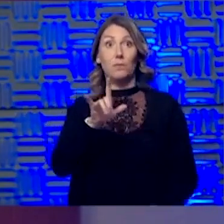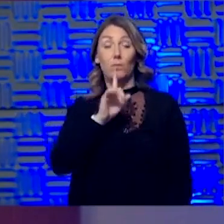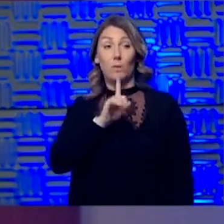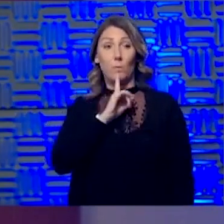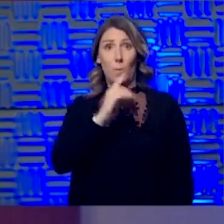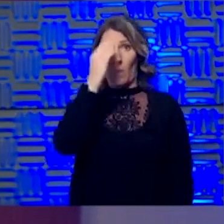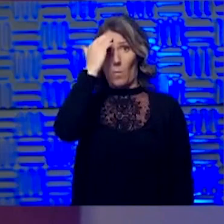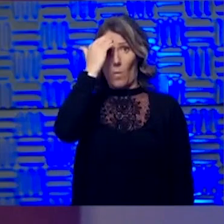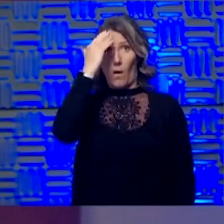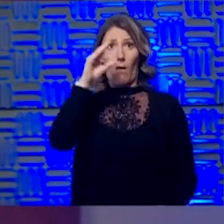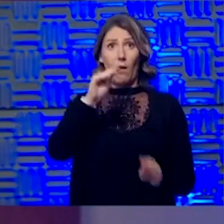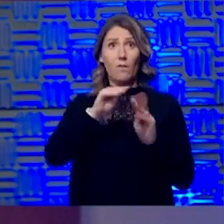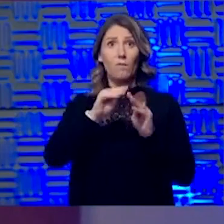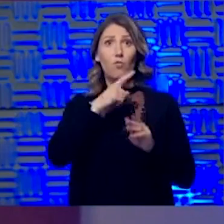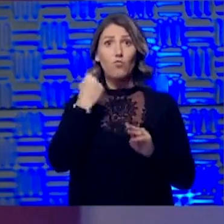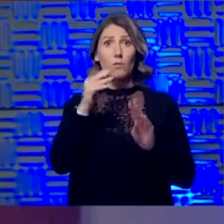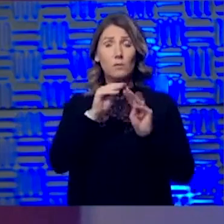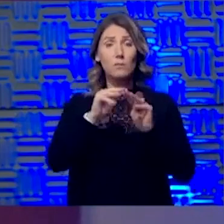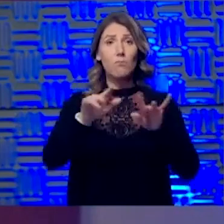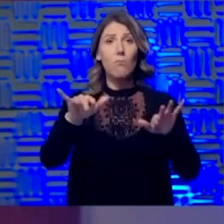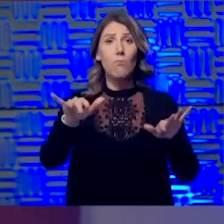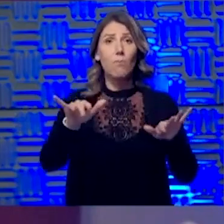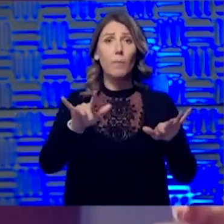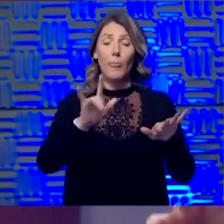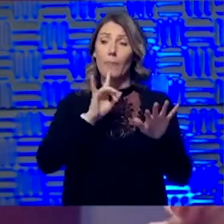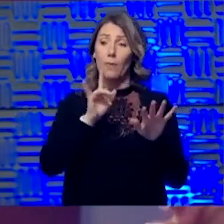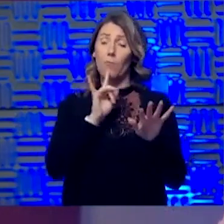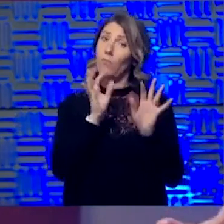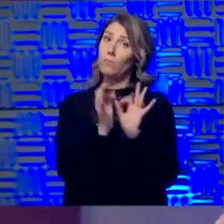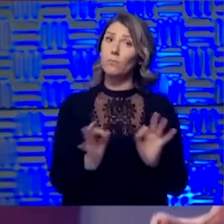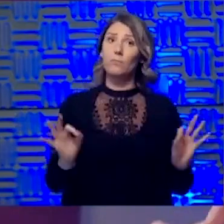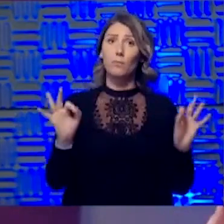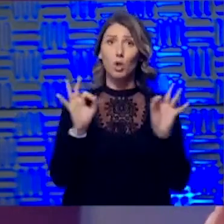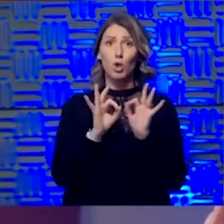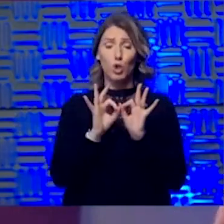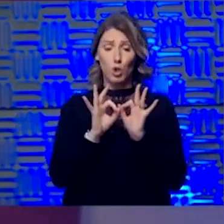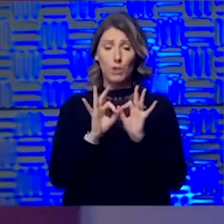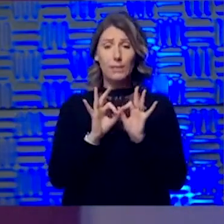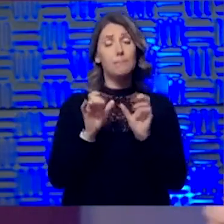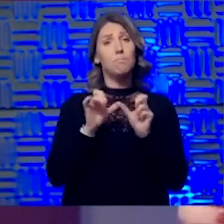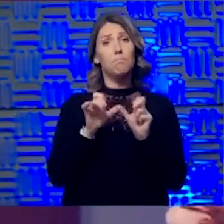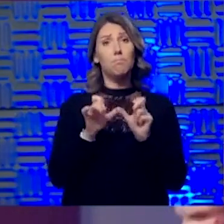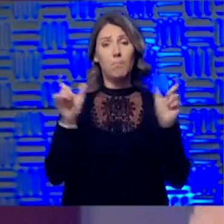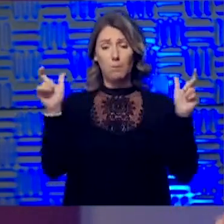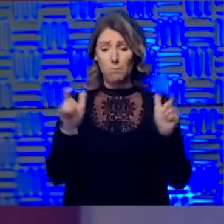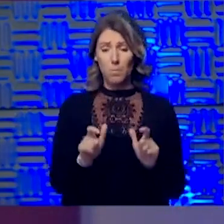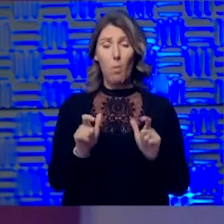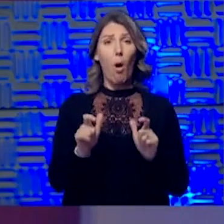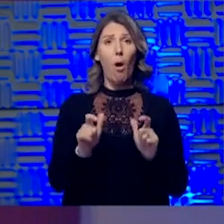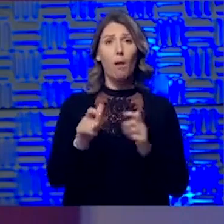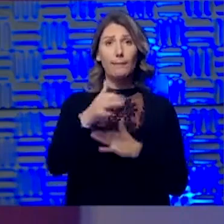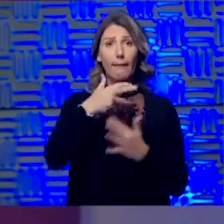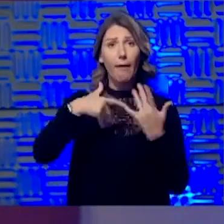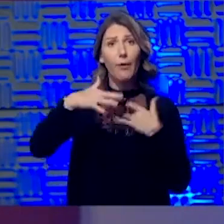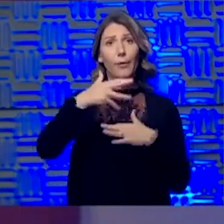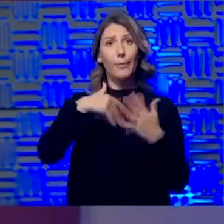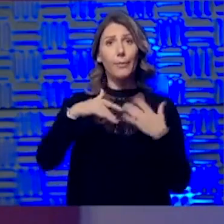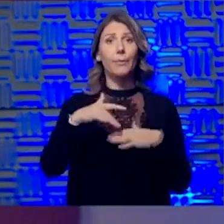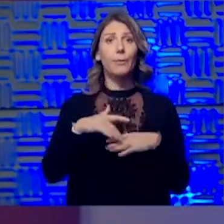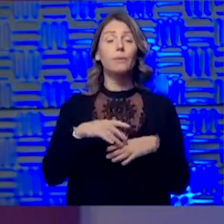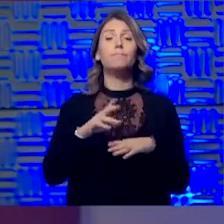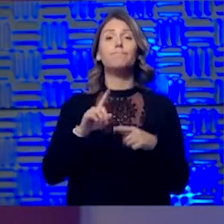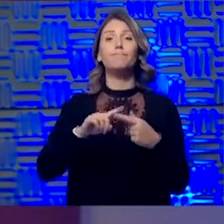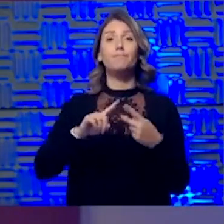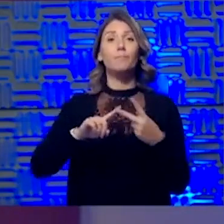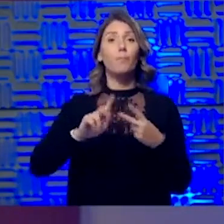spread here. So it's still important to maintain small group gatherings, wear your mask when you're going to be in a